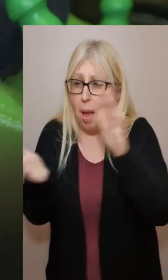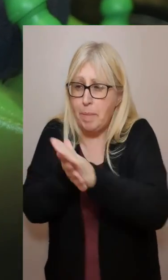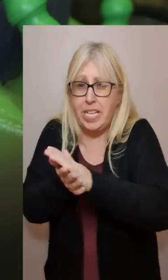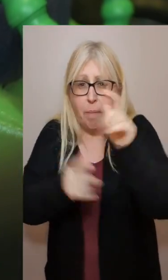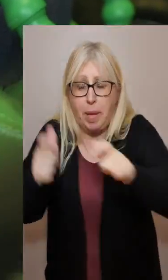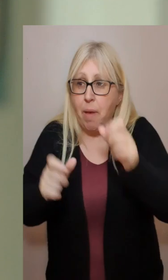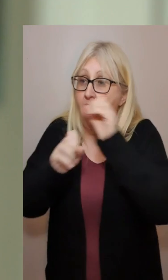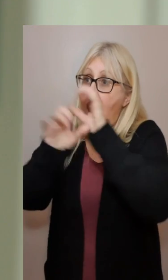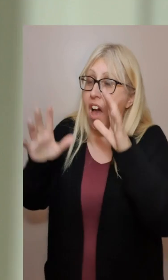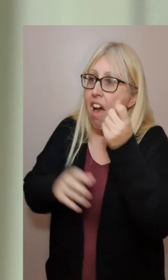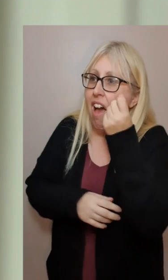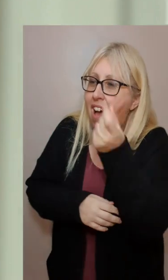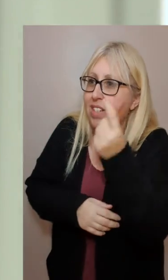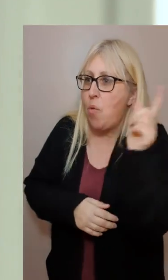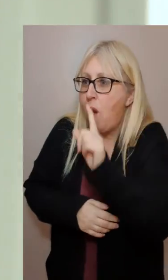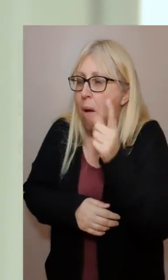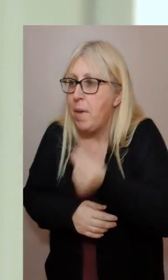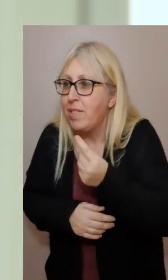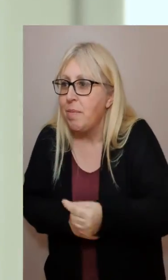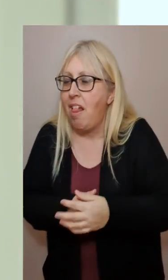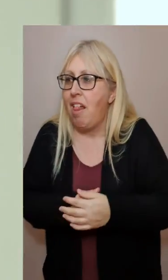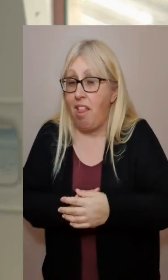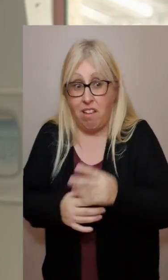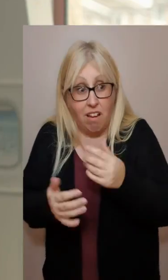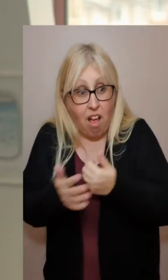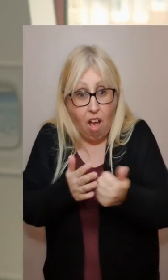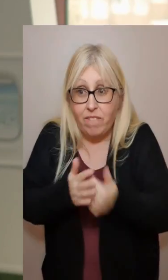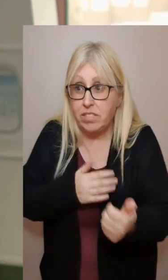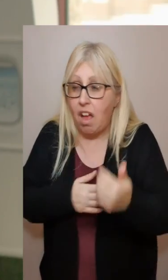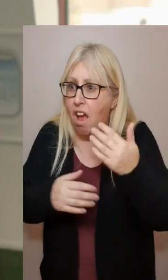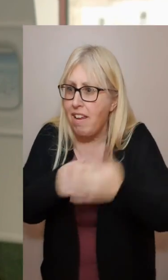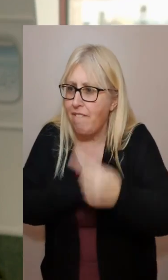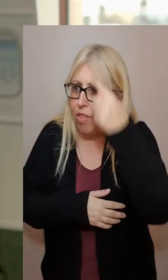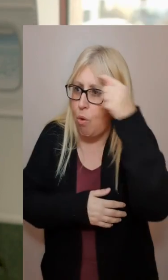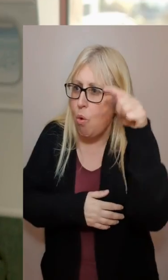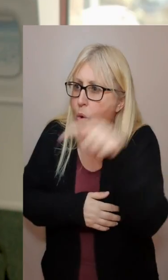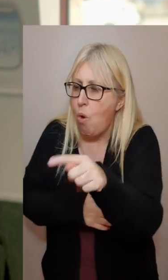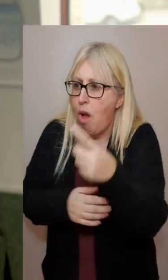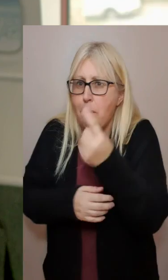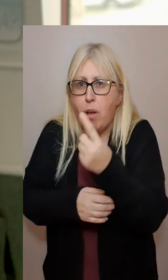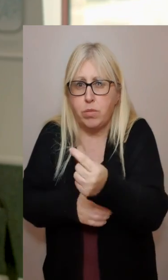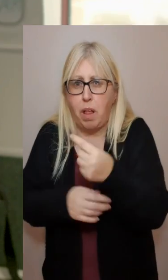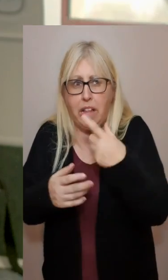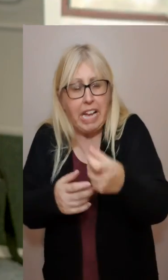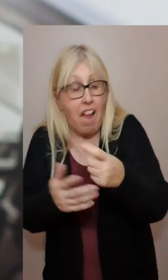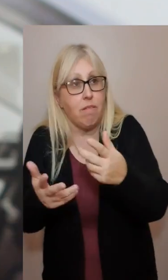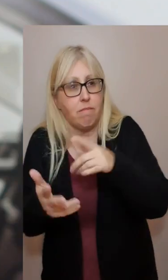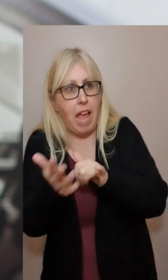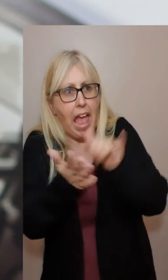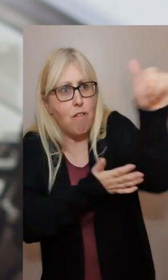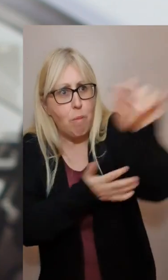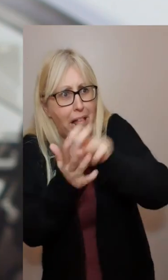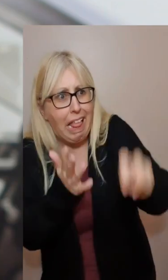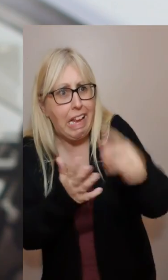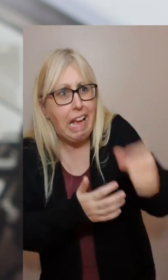get ideas about what's possible, and often people don't think that it might be possible to get in an aeroplane if they've had a